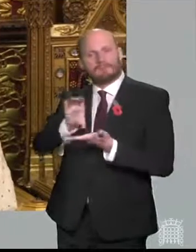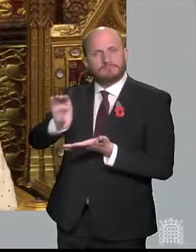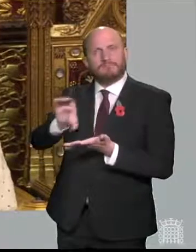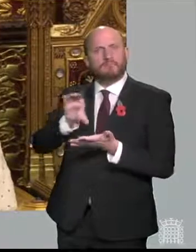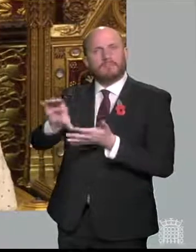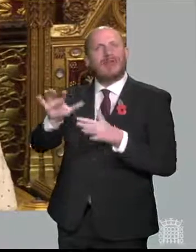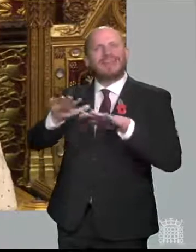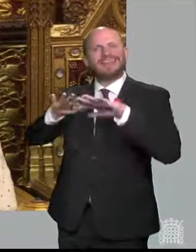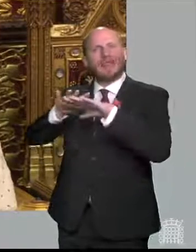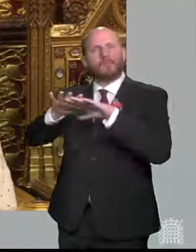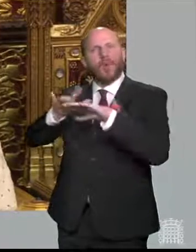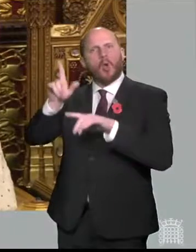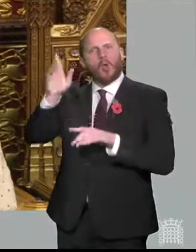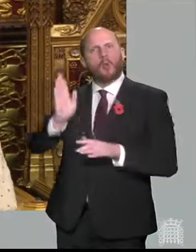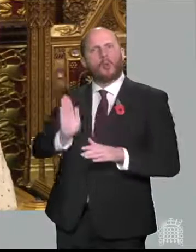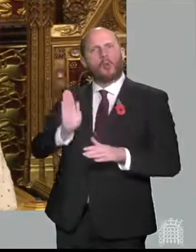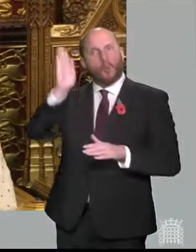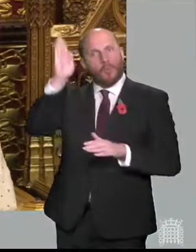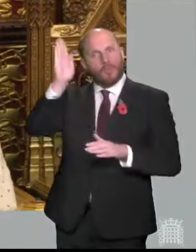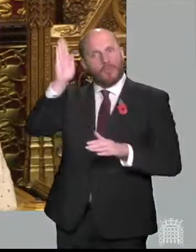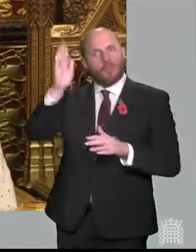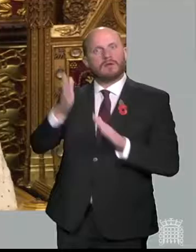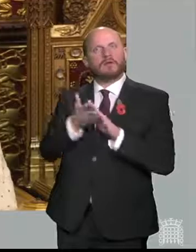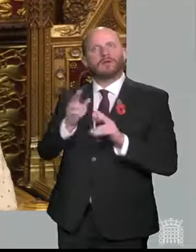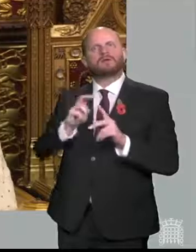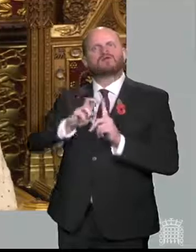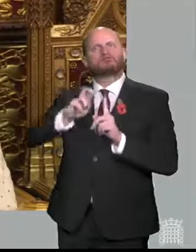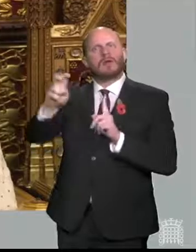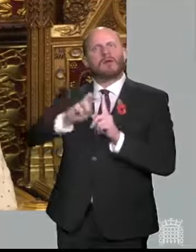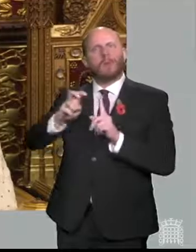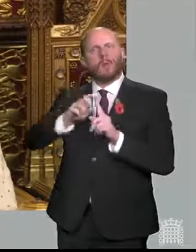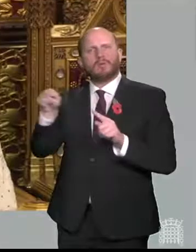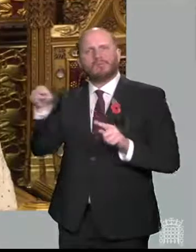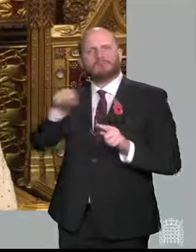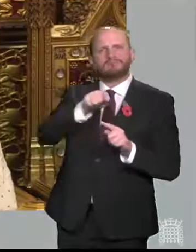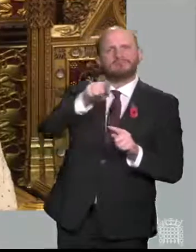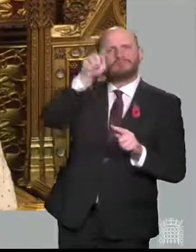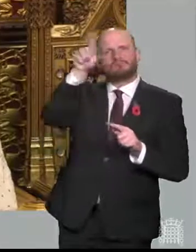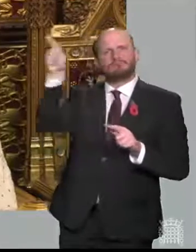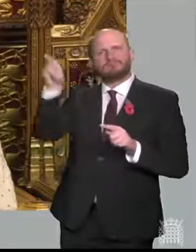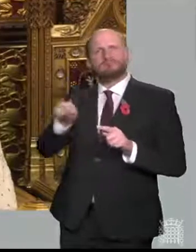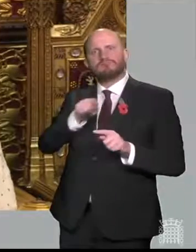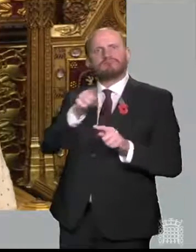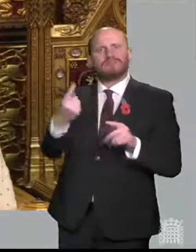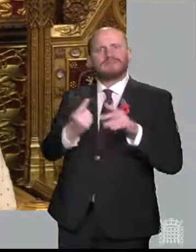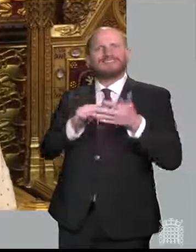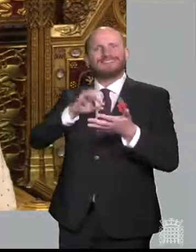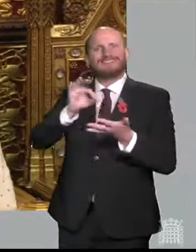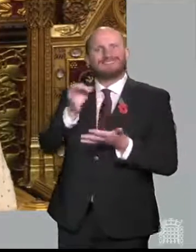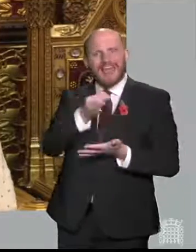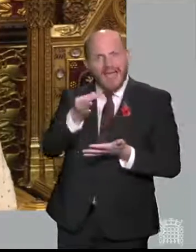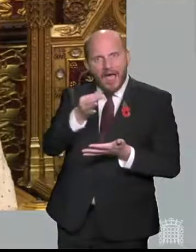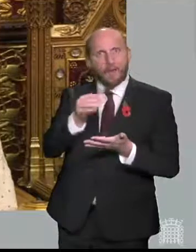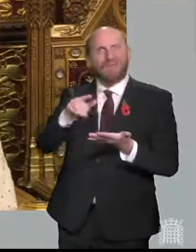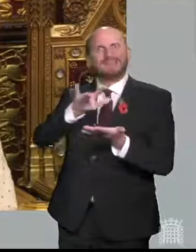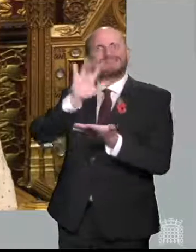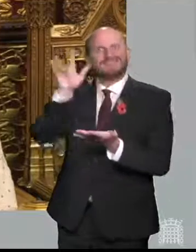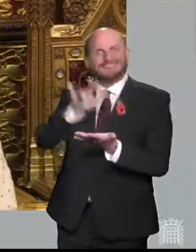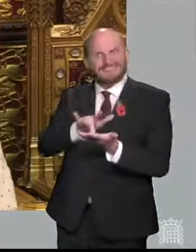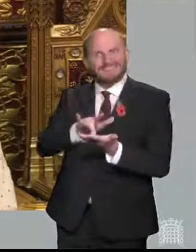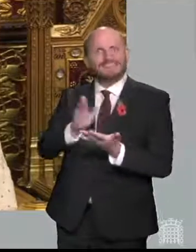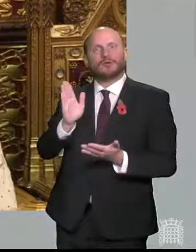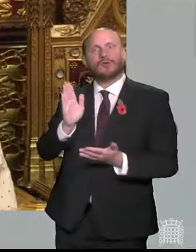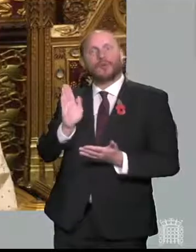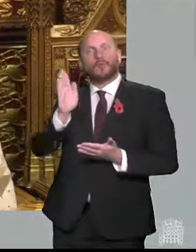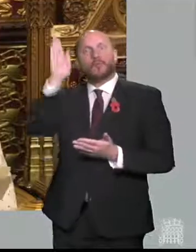and within the cities and towns of the North and Midlands, prioritising improving the journeys